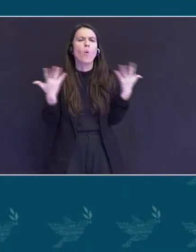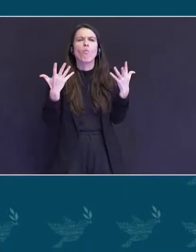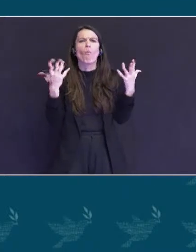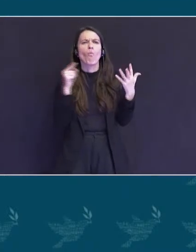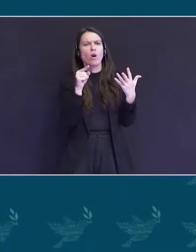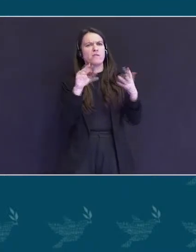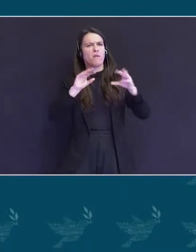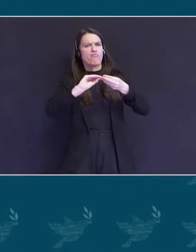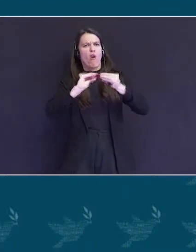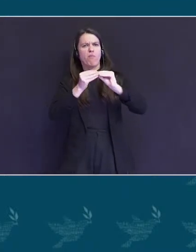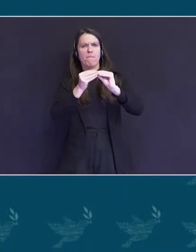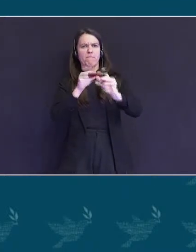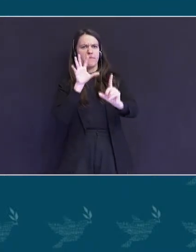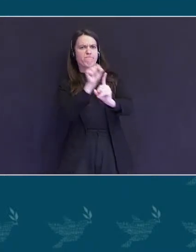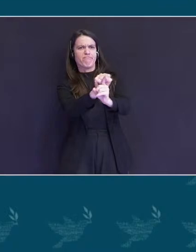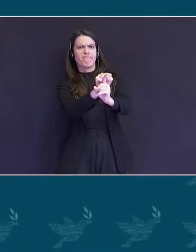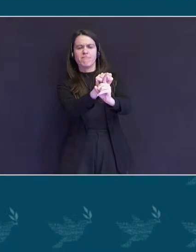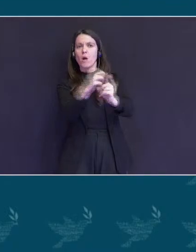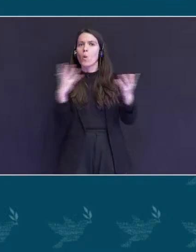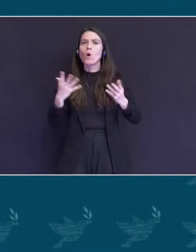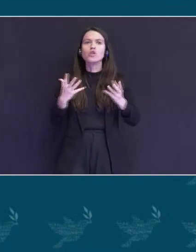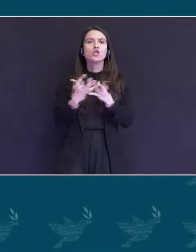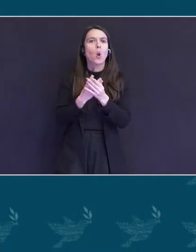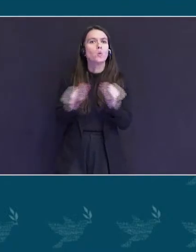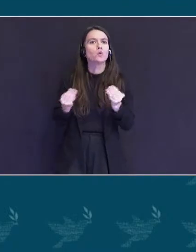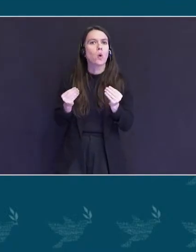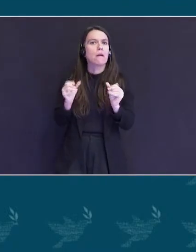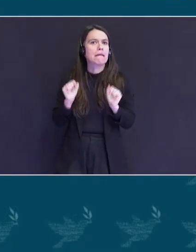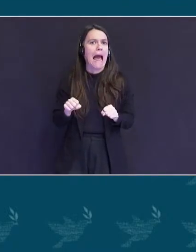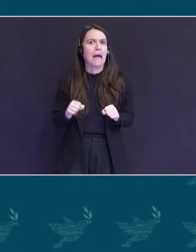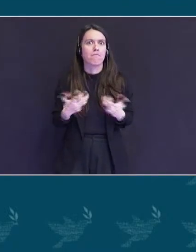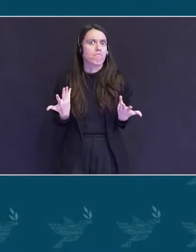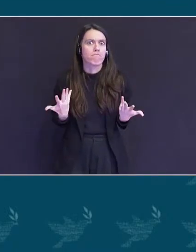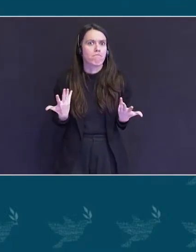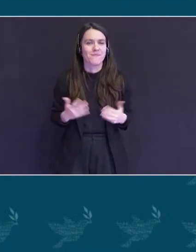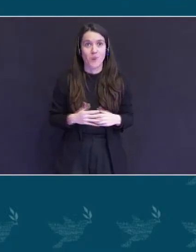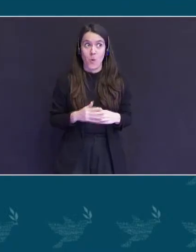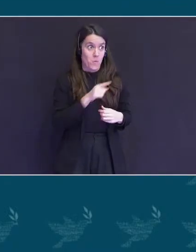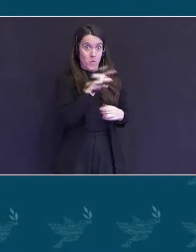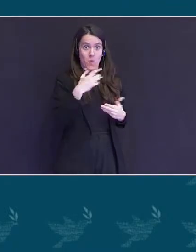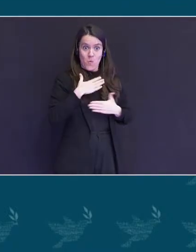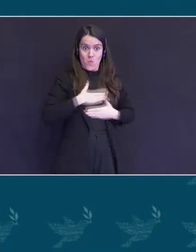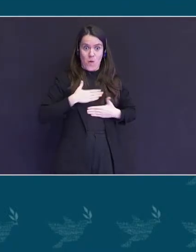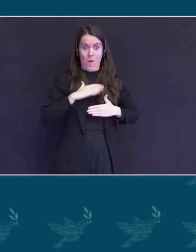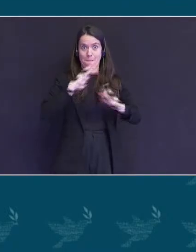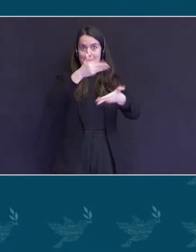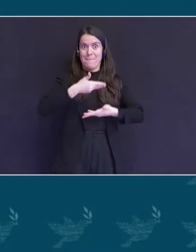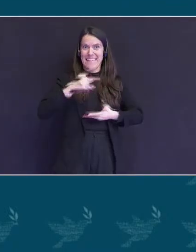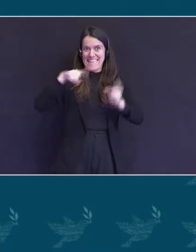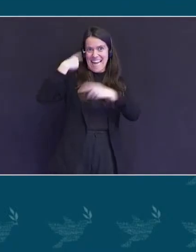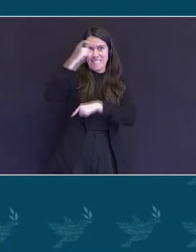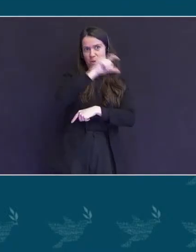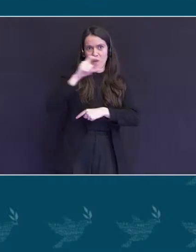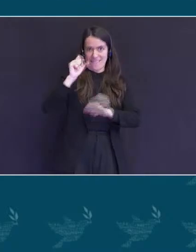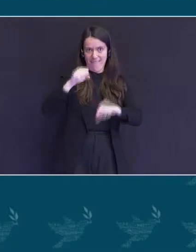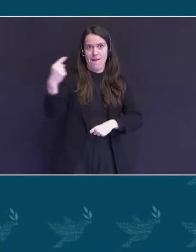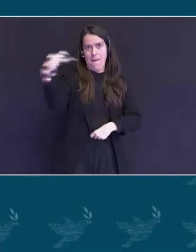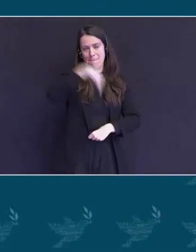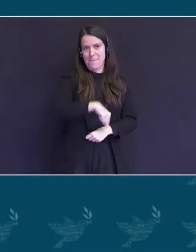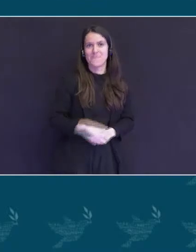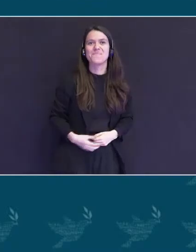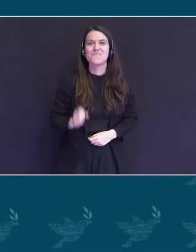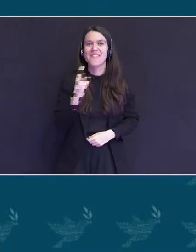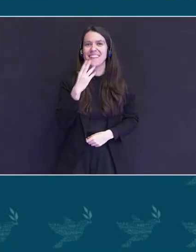how, what the solution that we can do. So of course, you're welcome to come next week. Okay, thank you.